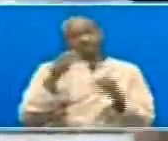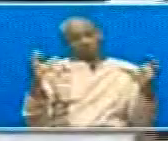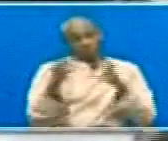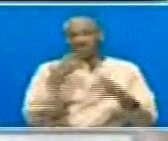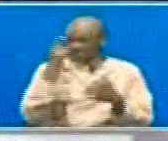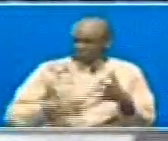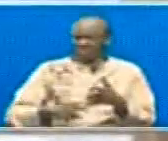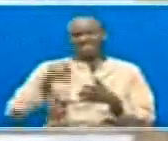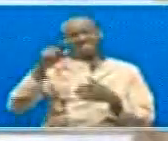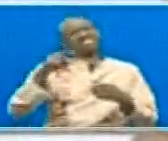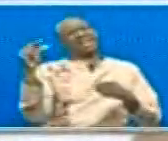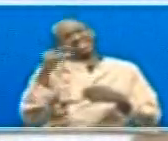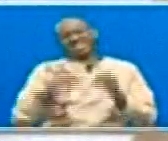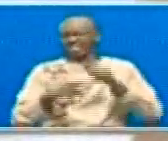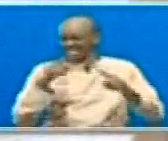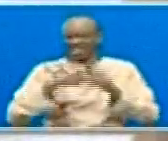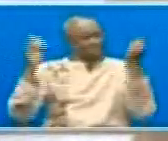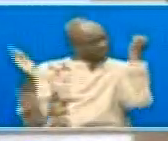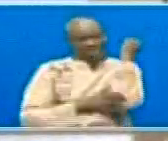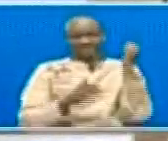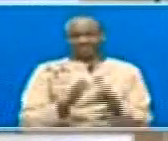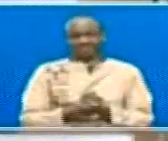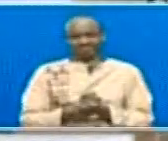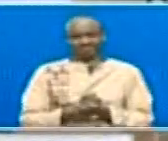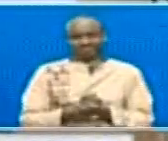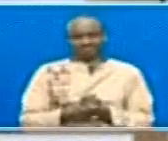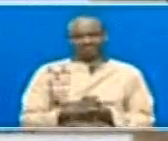to condemn the Garissa killings. Patrick Amimo, KTN.